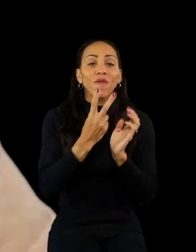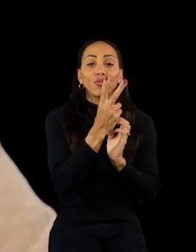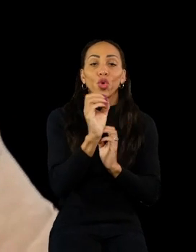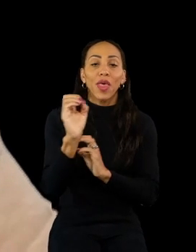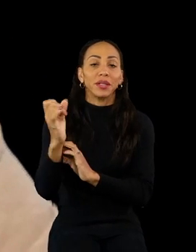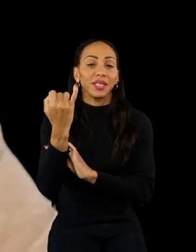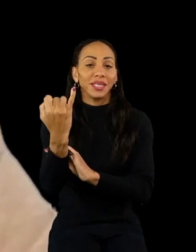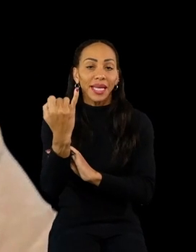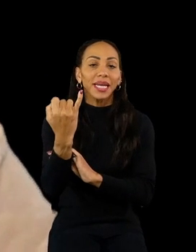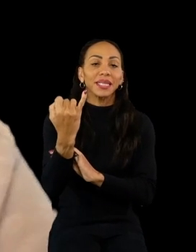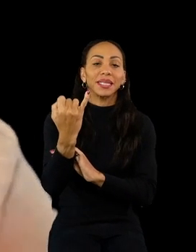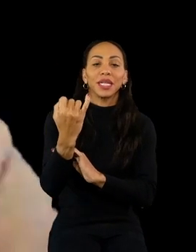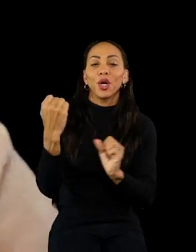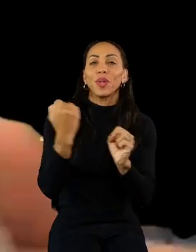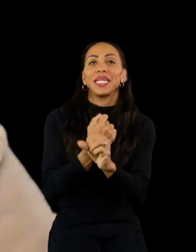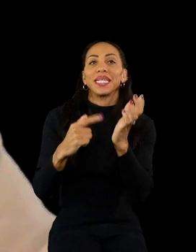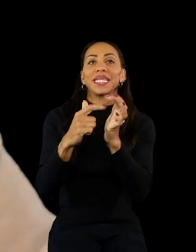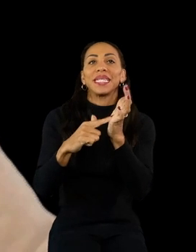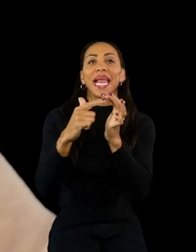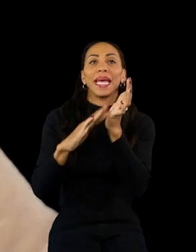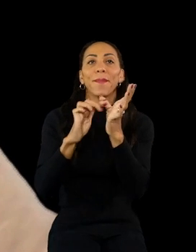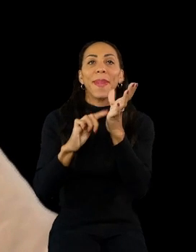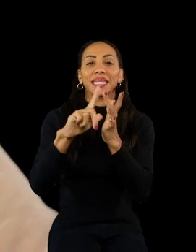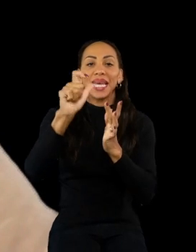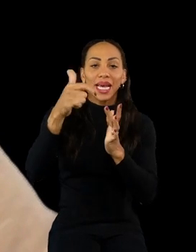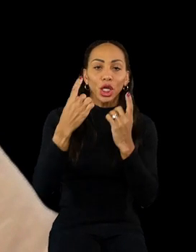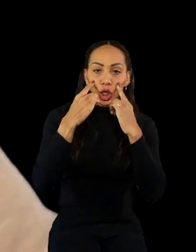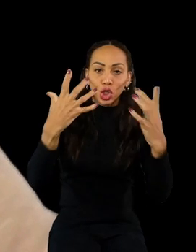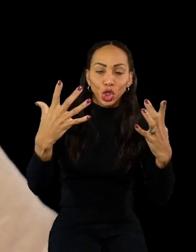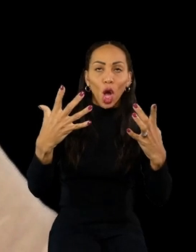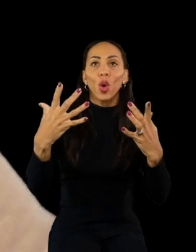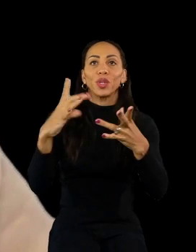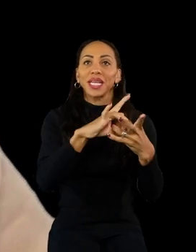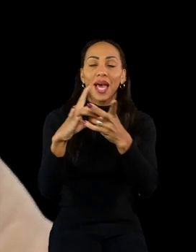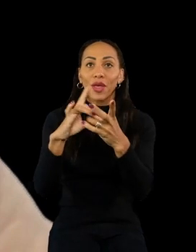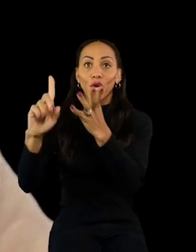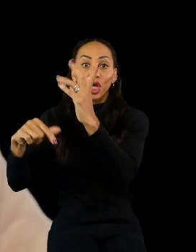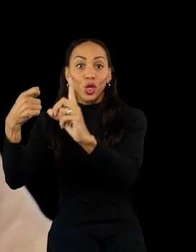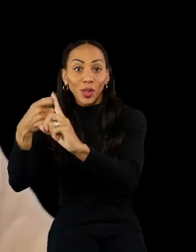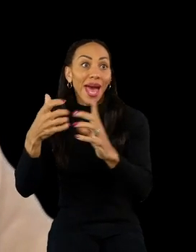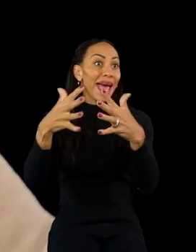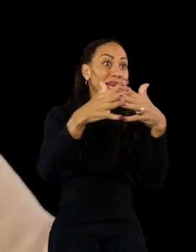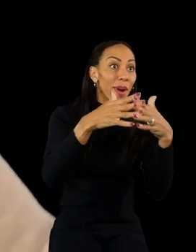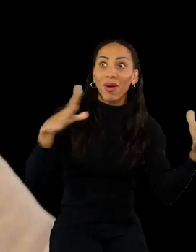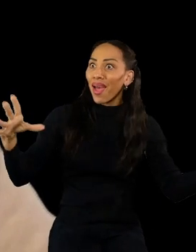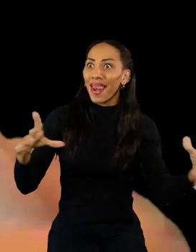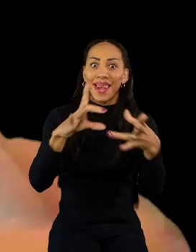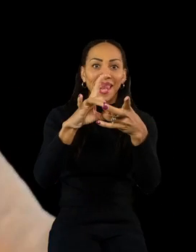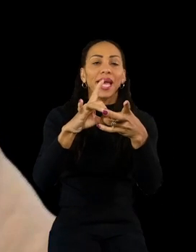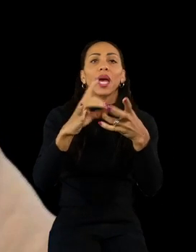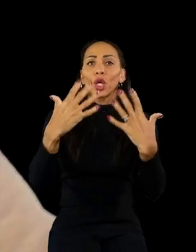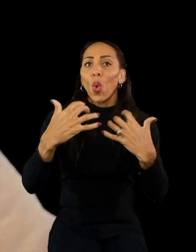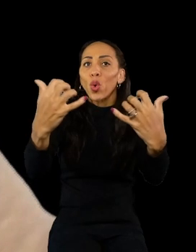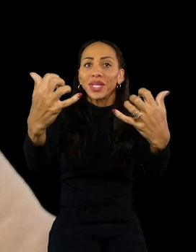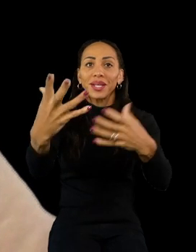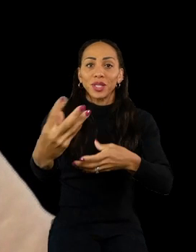did a big sort of telematic show together, linking the UK and the States, and a